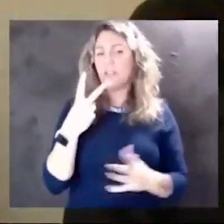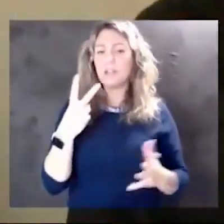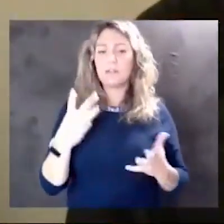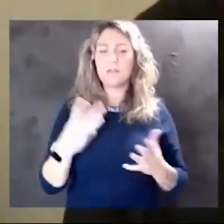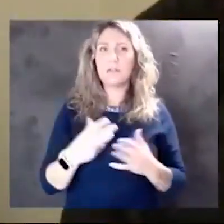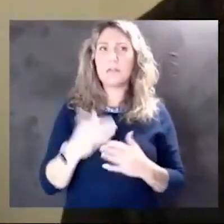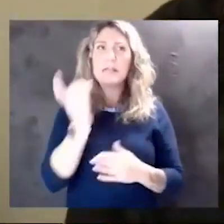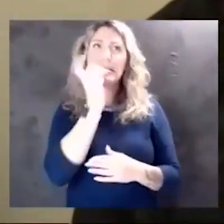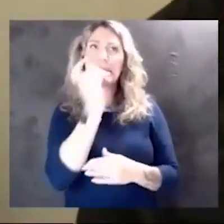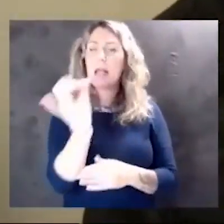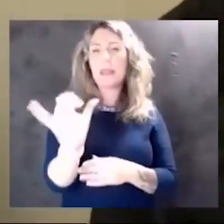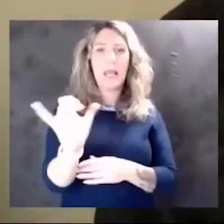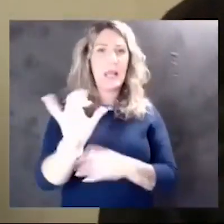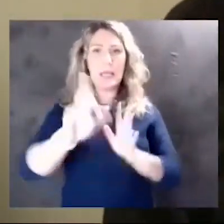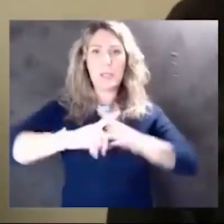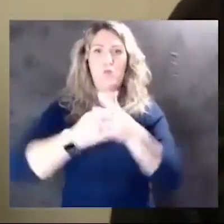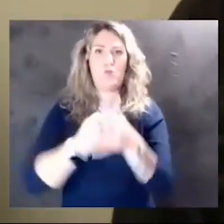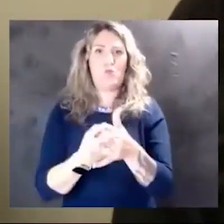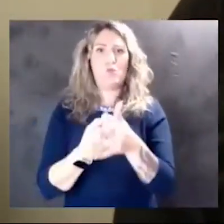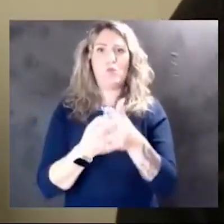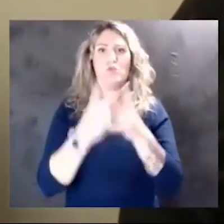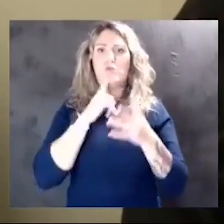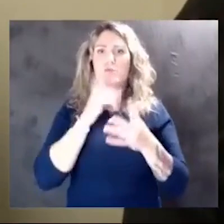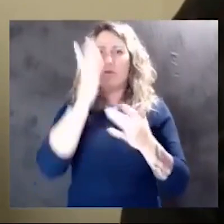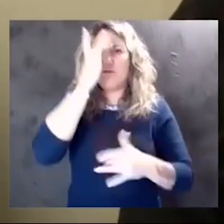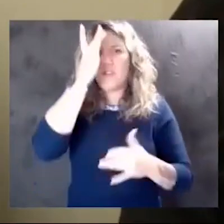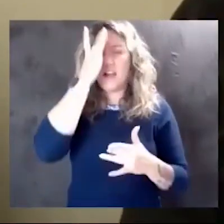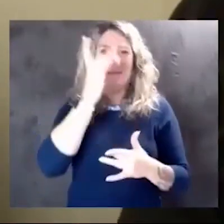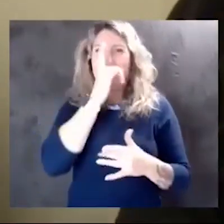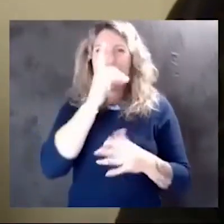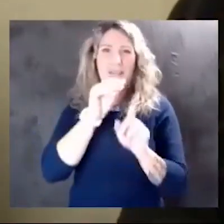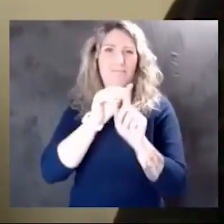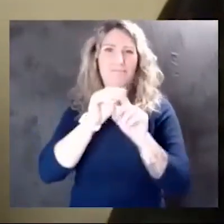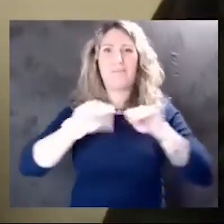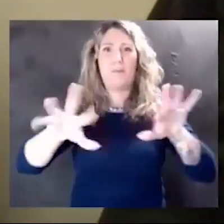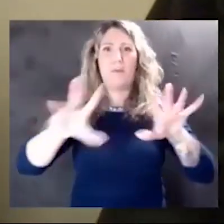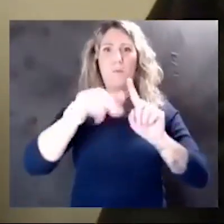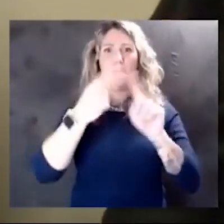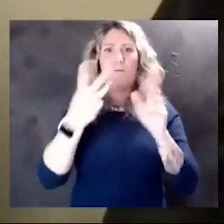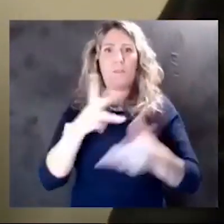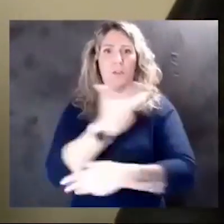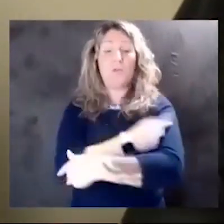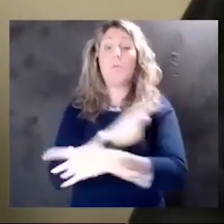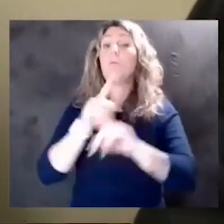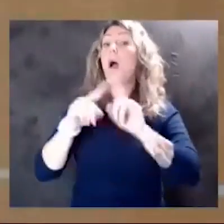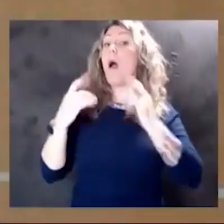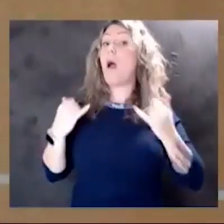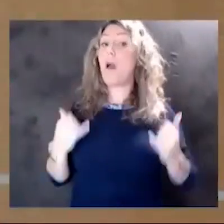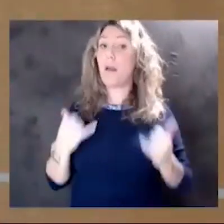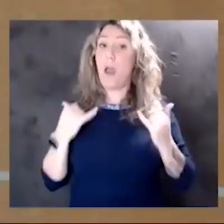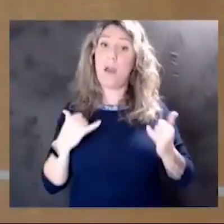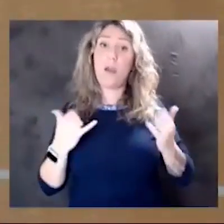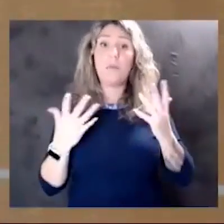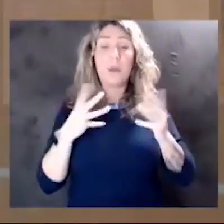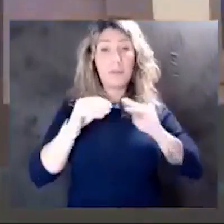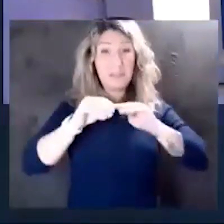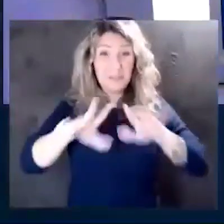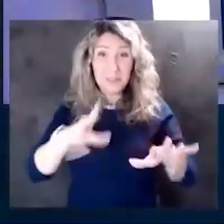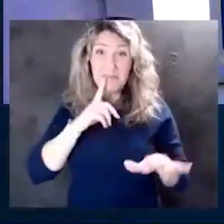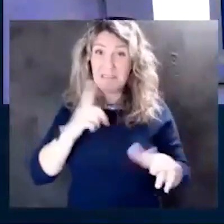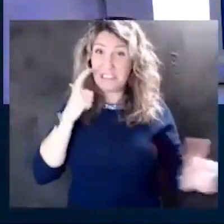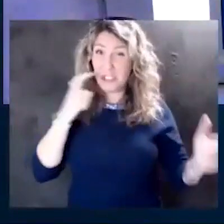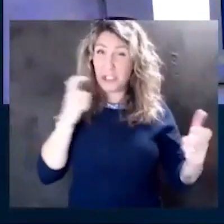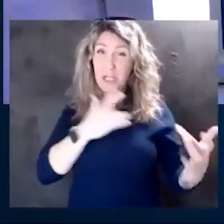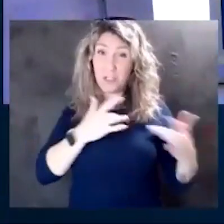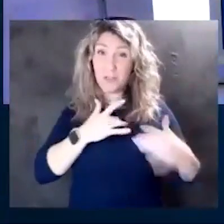original virus where people just didn't spread it once vaccinated. Now, you may still spread it, and that, I think, Hawkeye, that's one of our big concerns. Yeah,